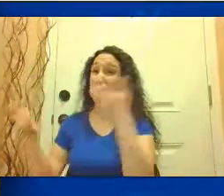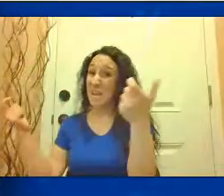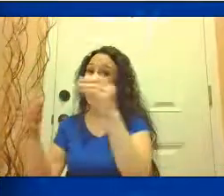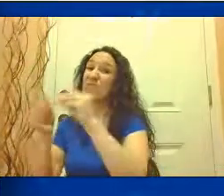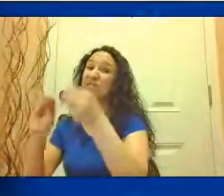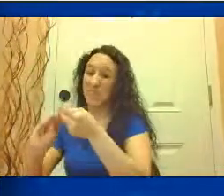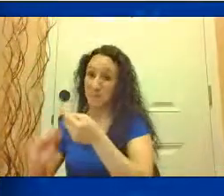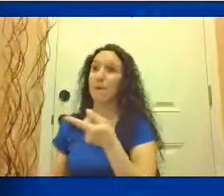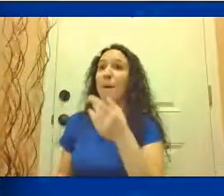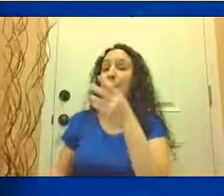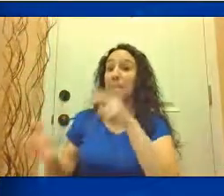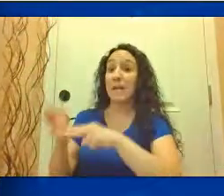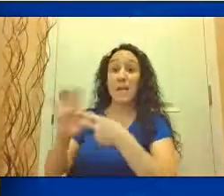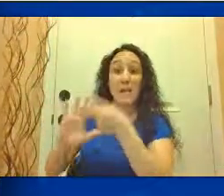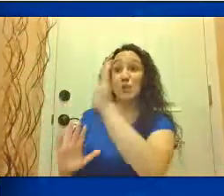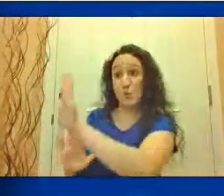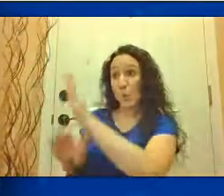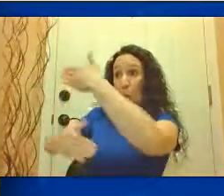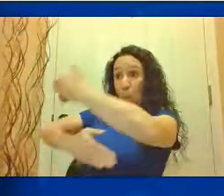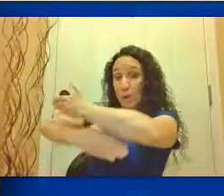brother, is bigger than mine.